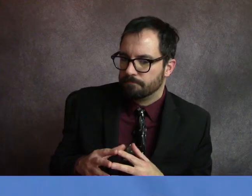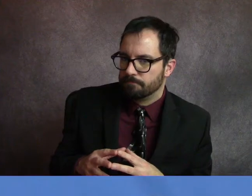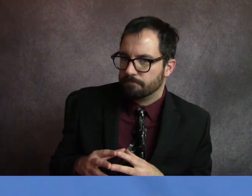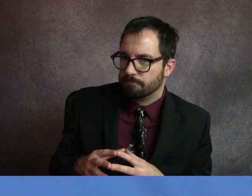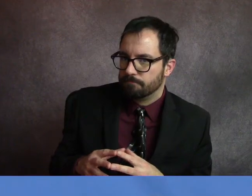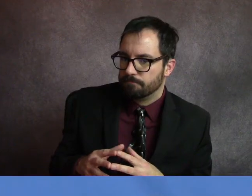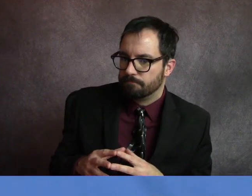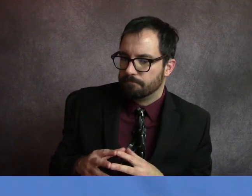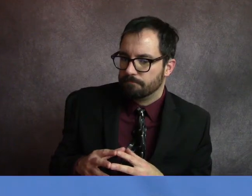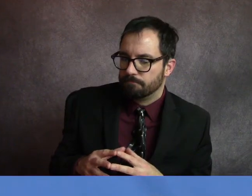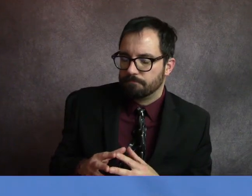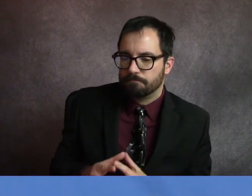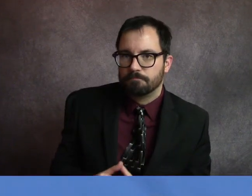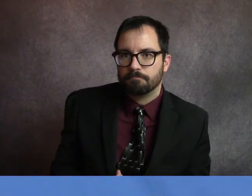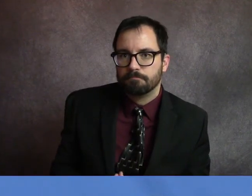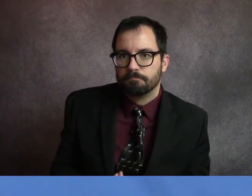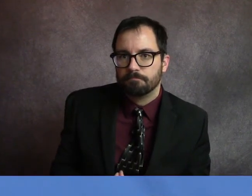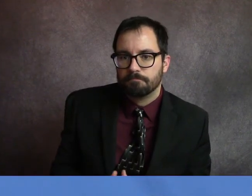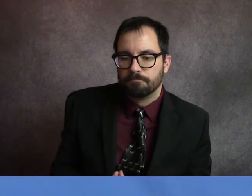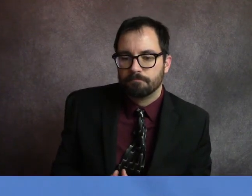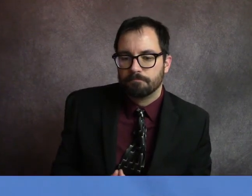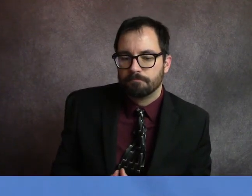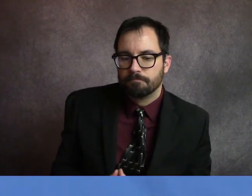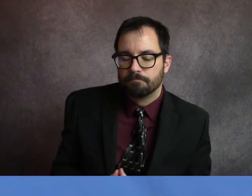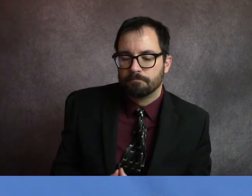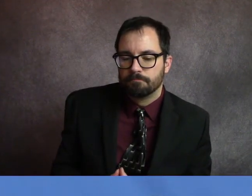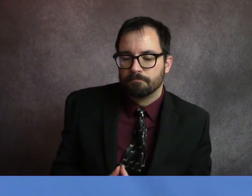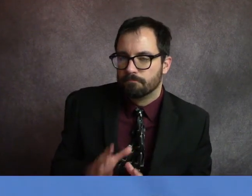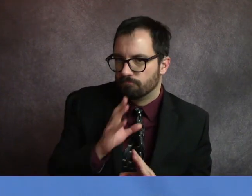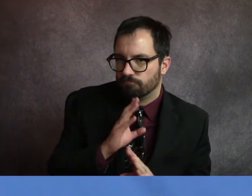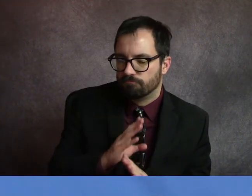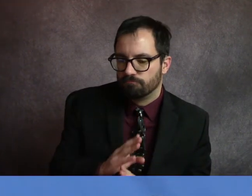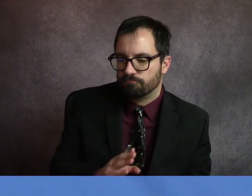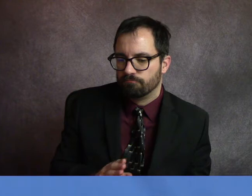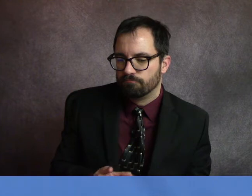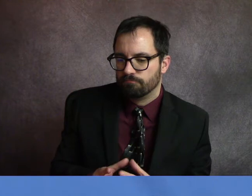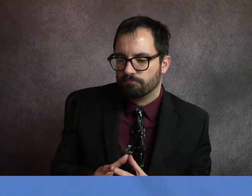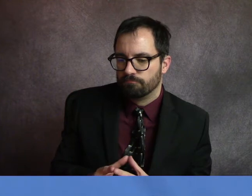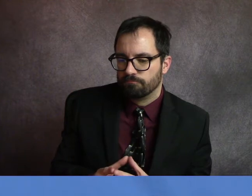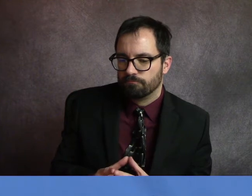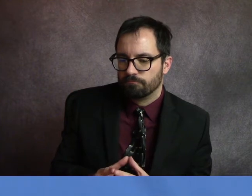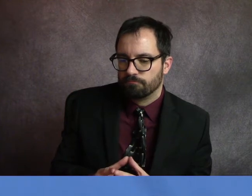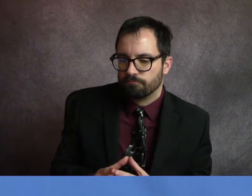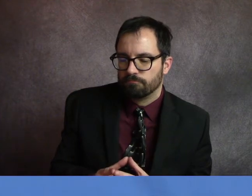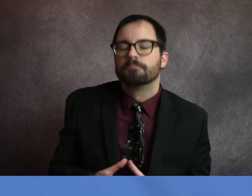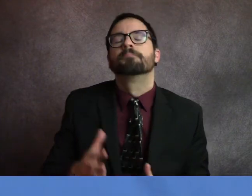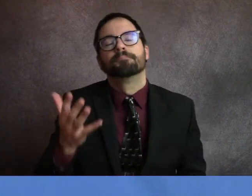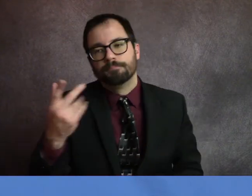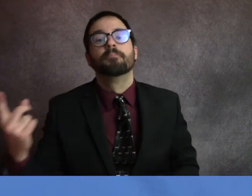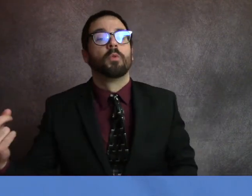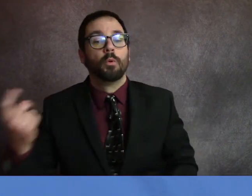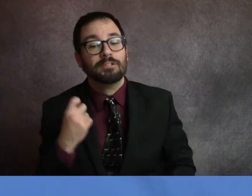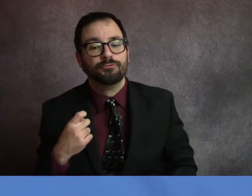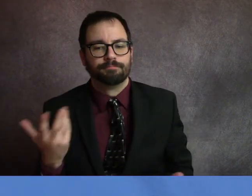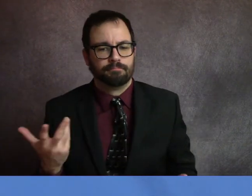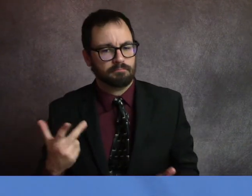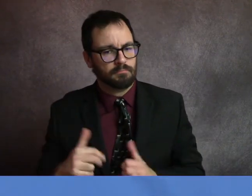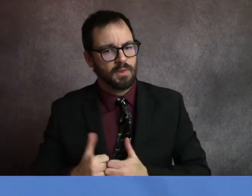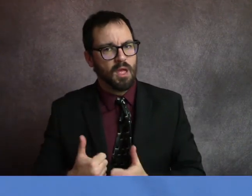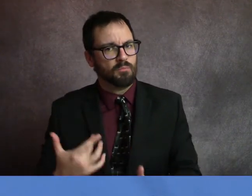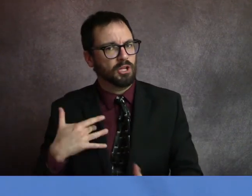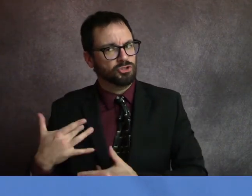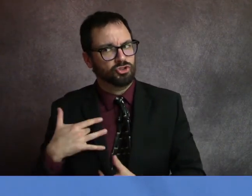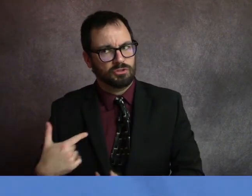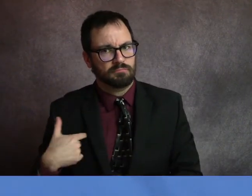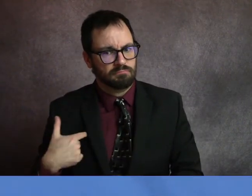How concerned are you about that? And if in fact that happens, how likely is it that this is actually extended perhaps into the future?